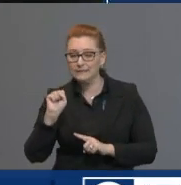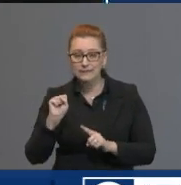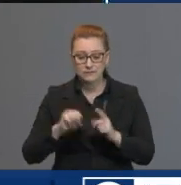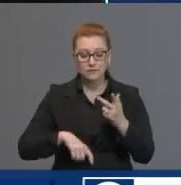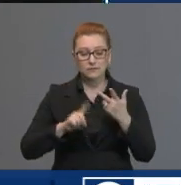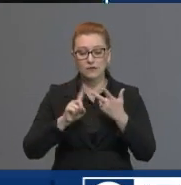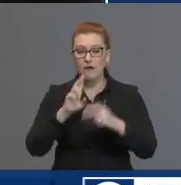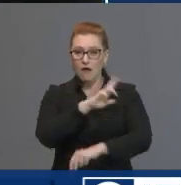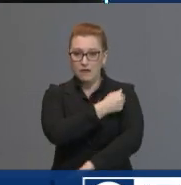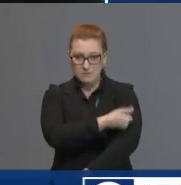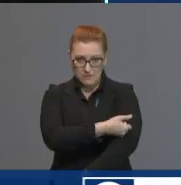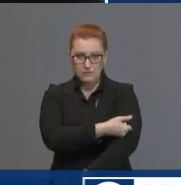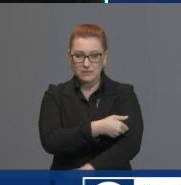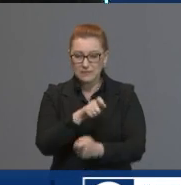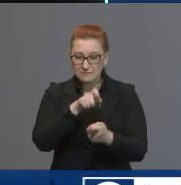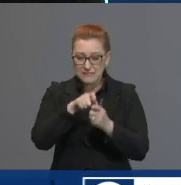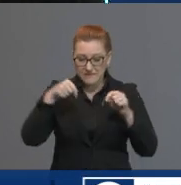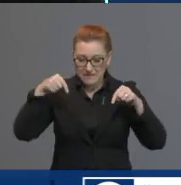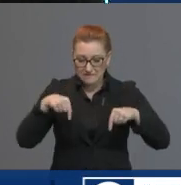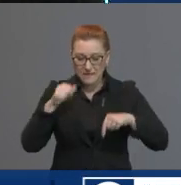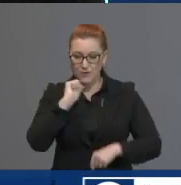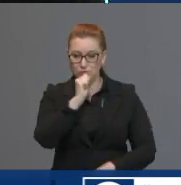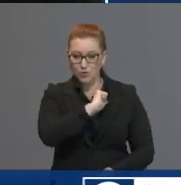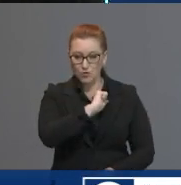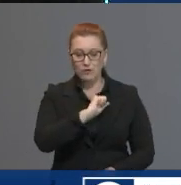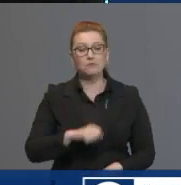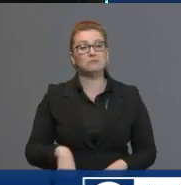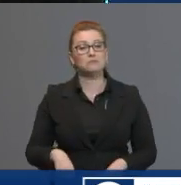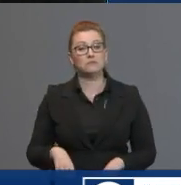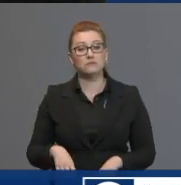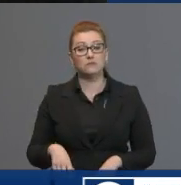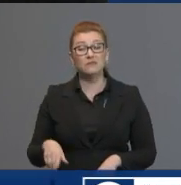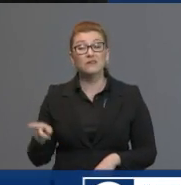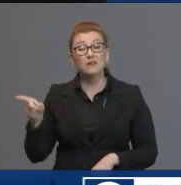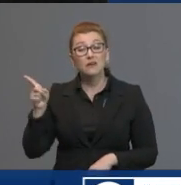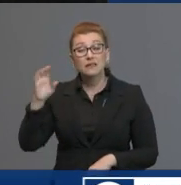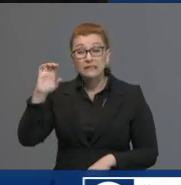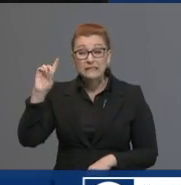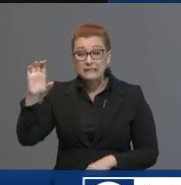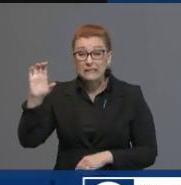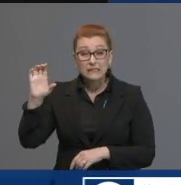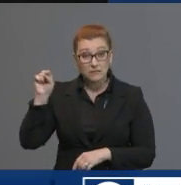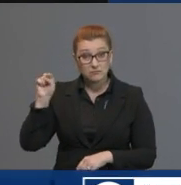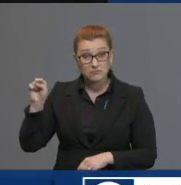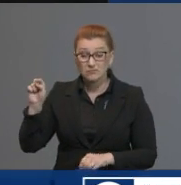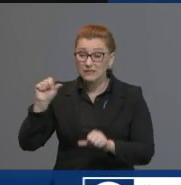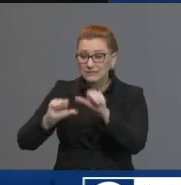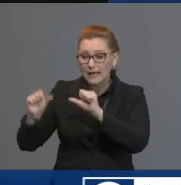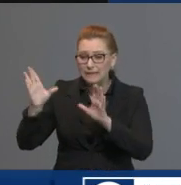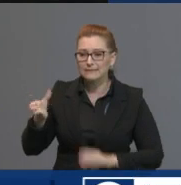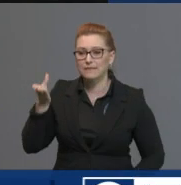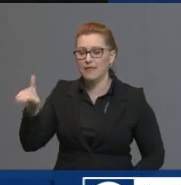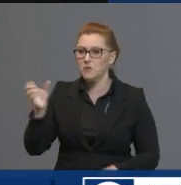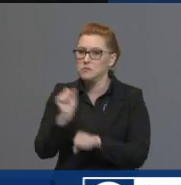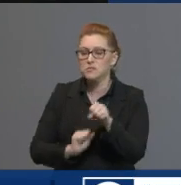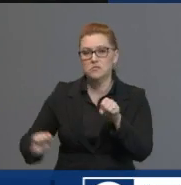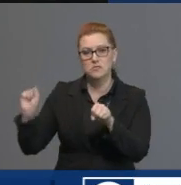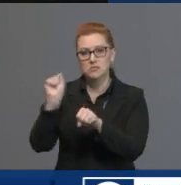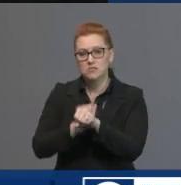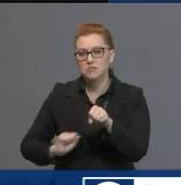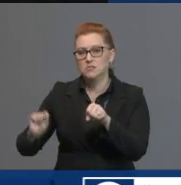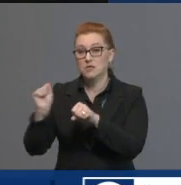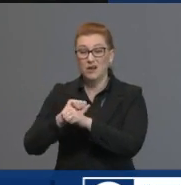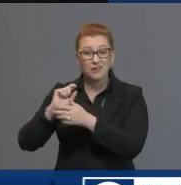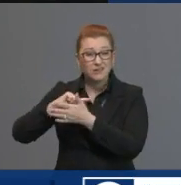the hardworking people at the CDC, Dr. Robert Redfield, Anthony Fauci,